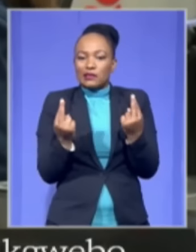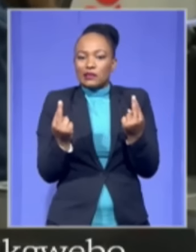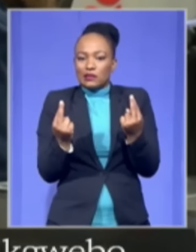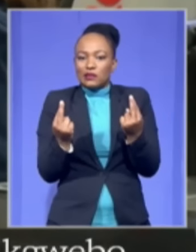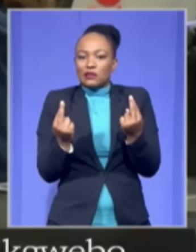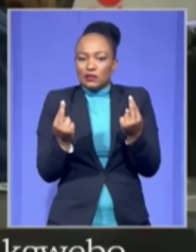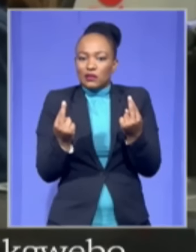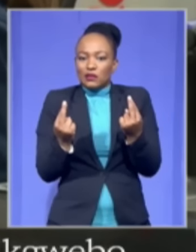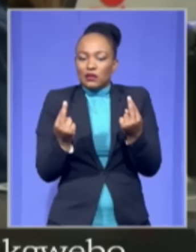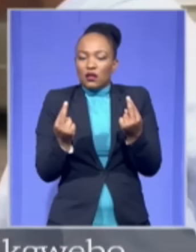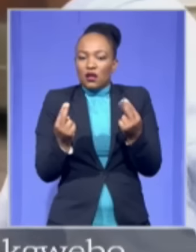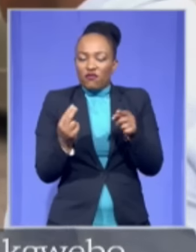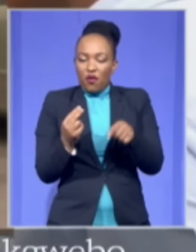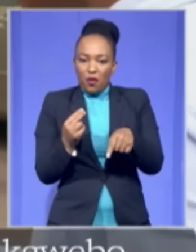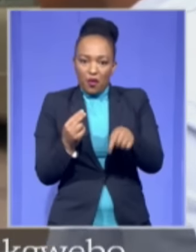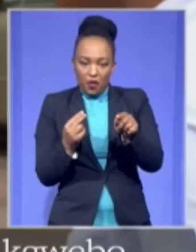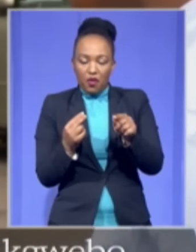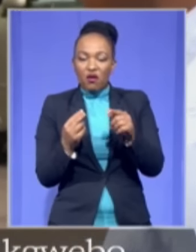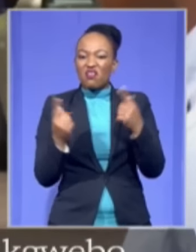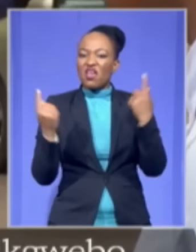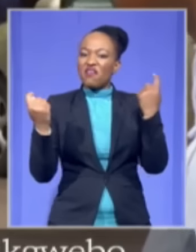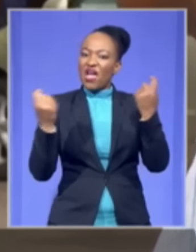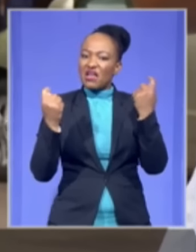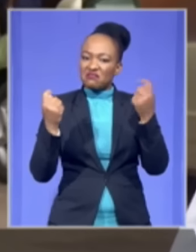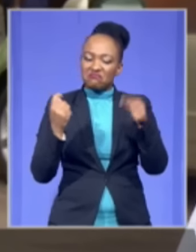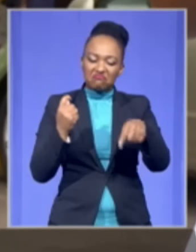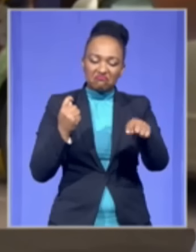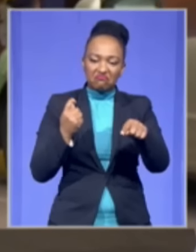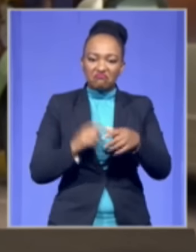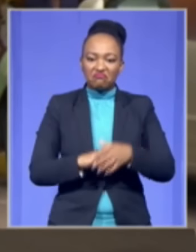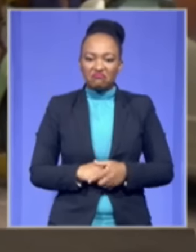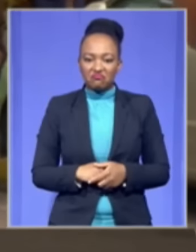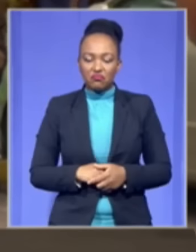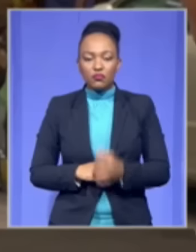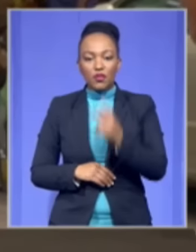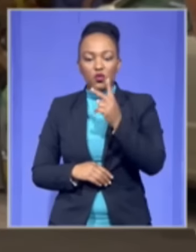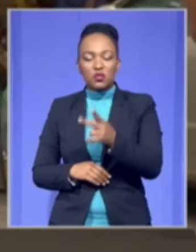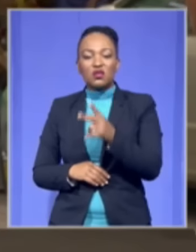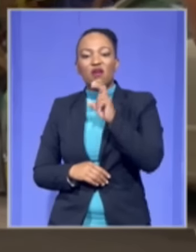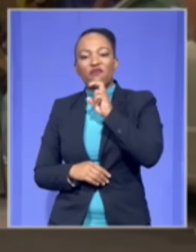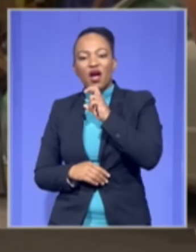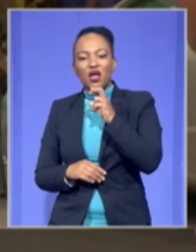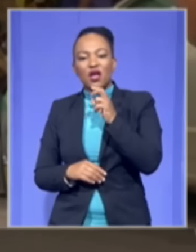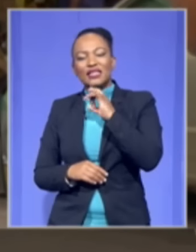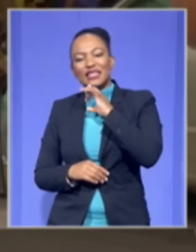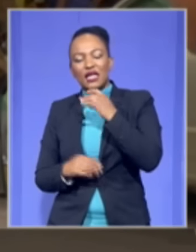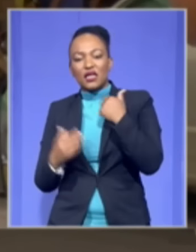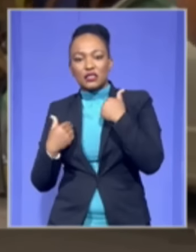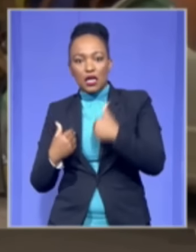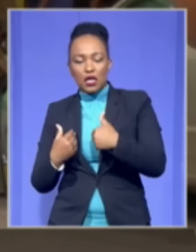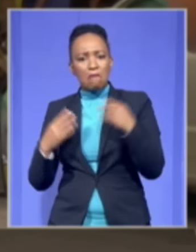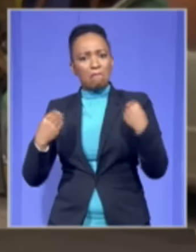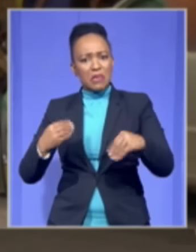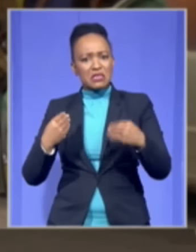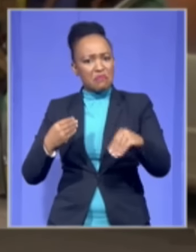sa meletlo. You can see parking lots empty. Fridays, Saturdays, Sundays is our busiest times.